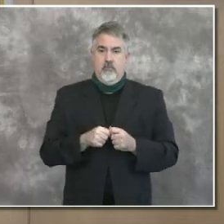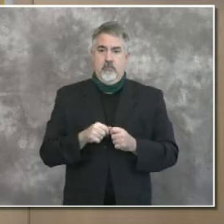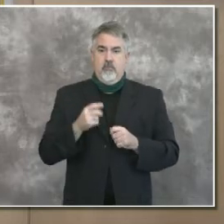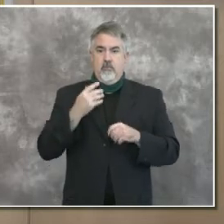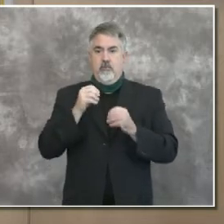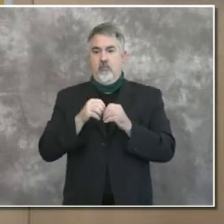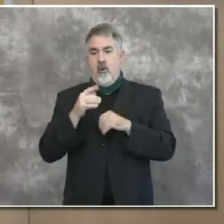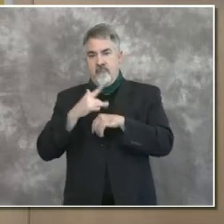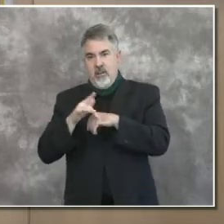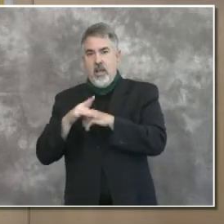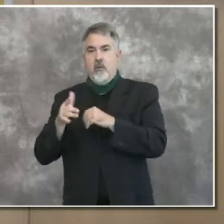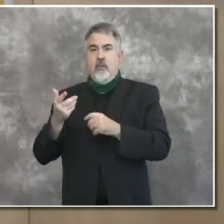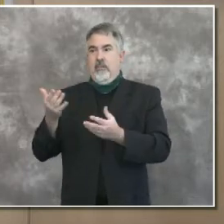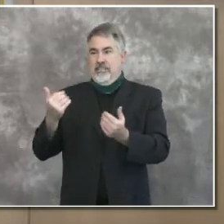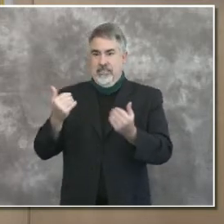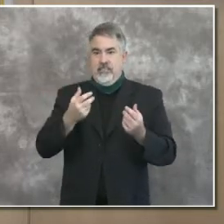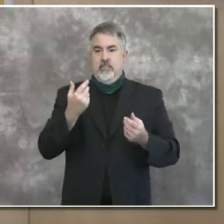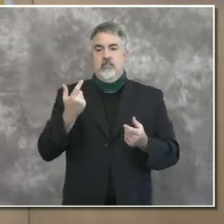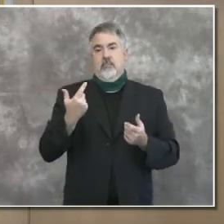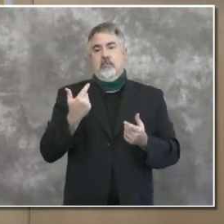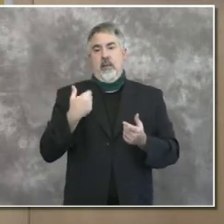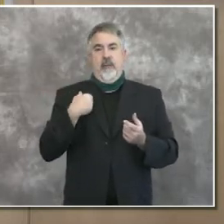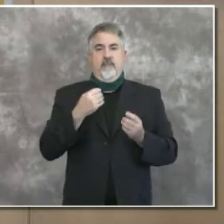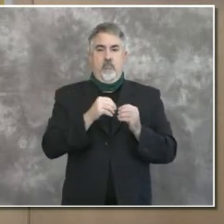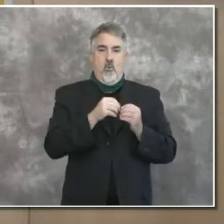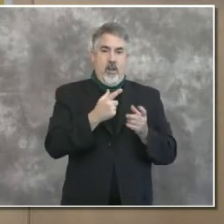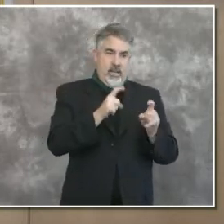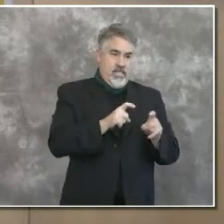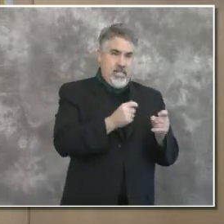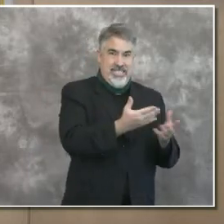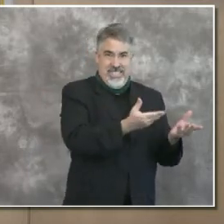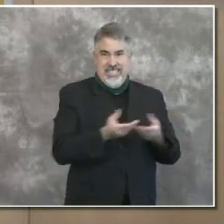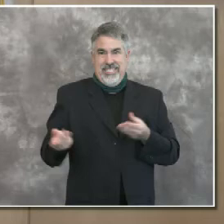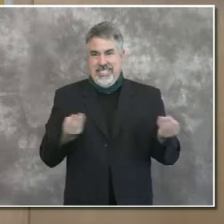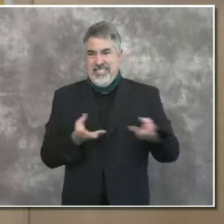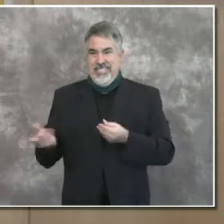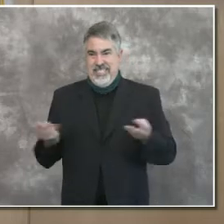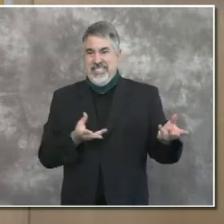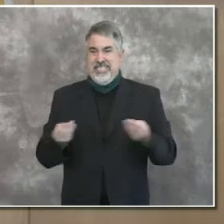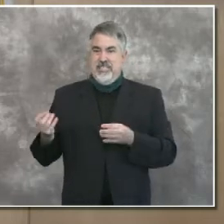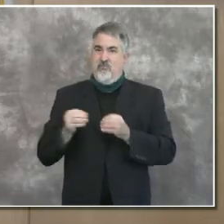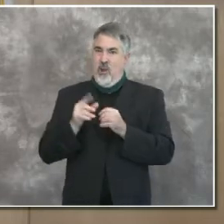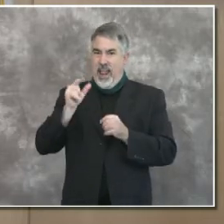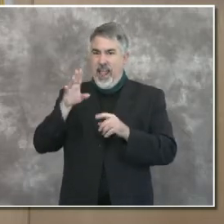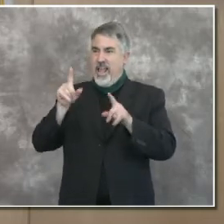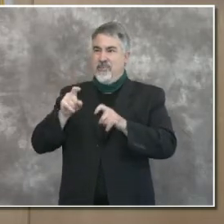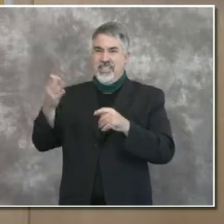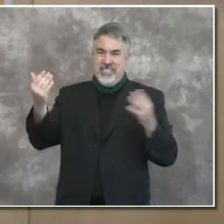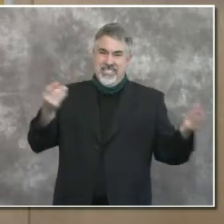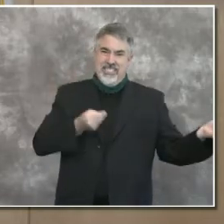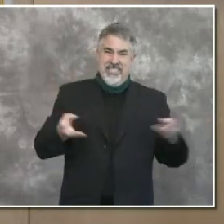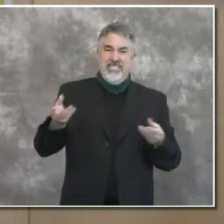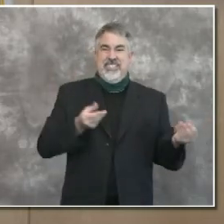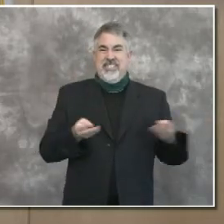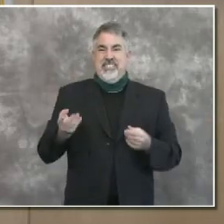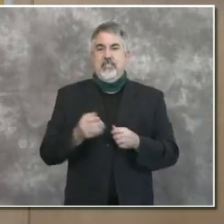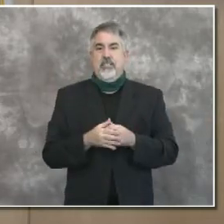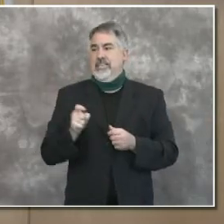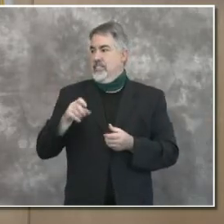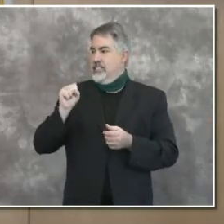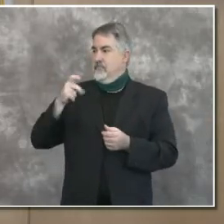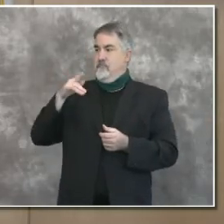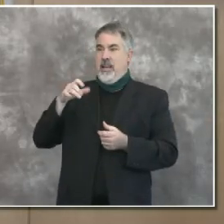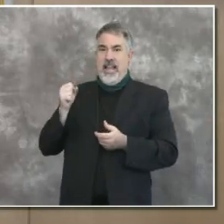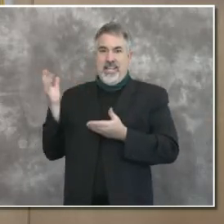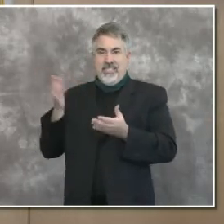including new equipment in our own county public health lab. More supplies have also become available. And with Dr. Wooten's actions last